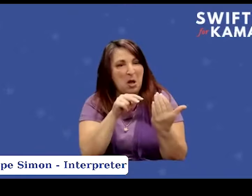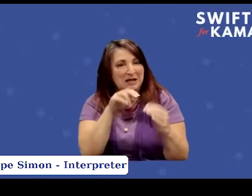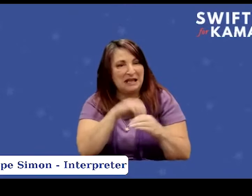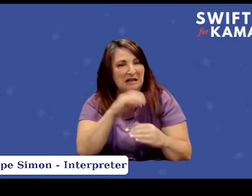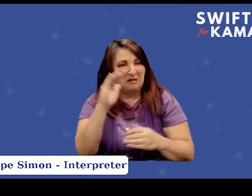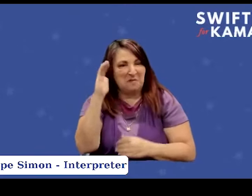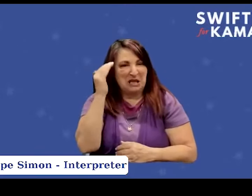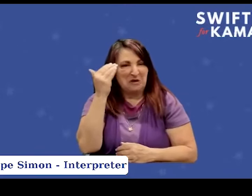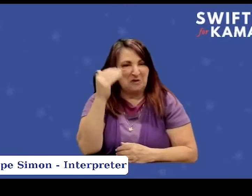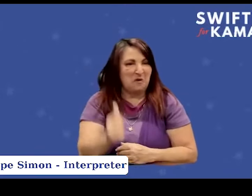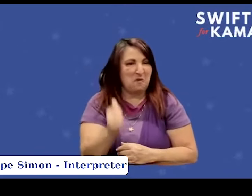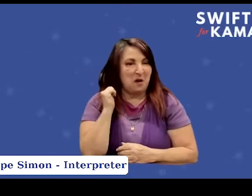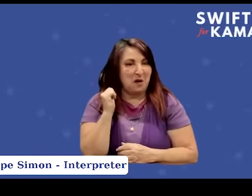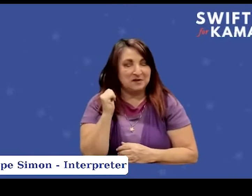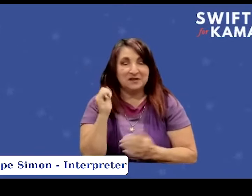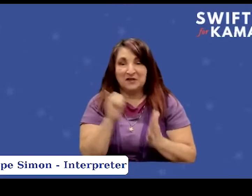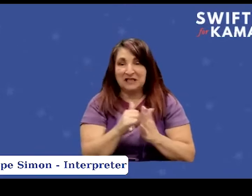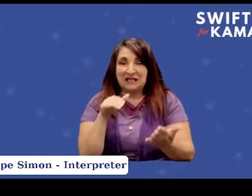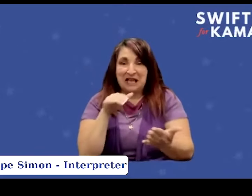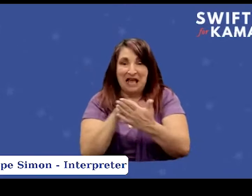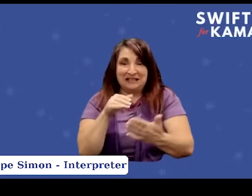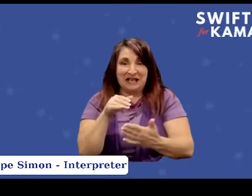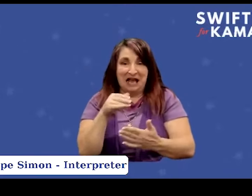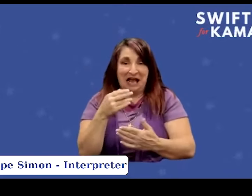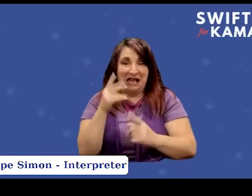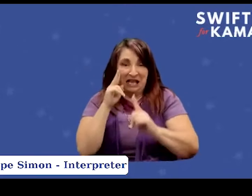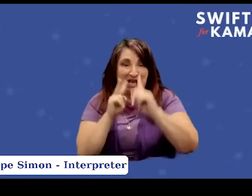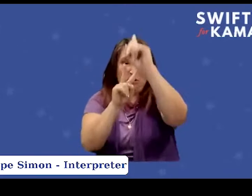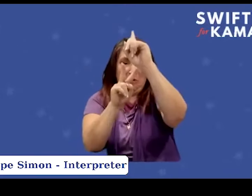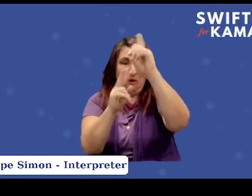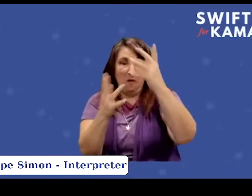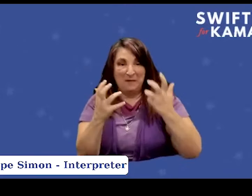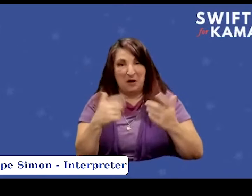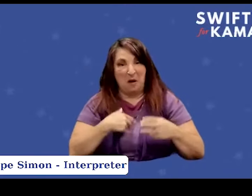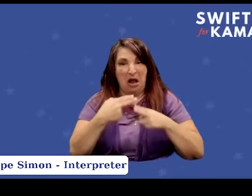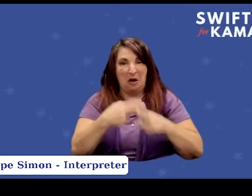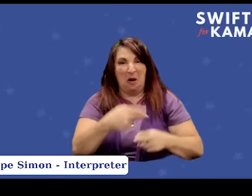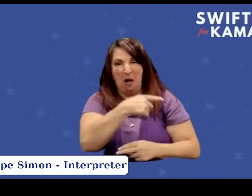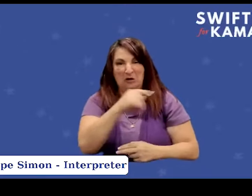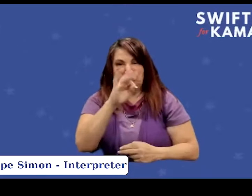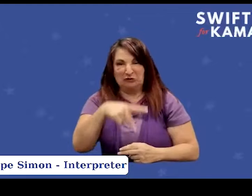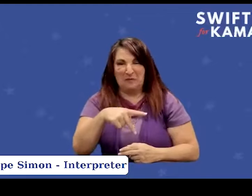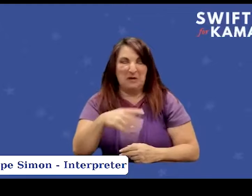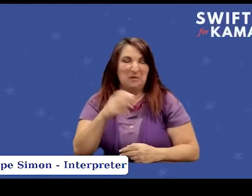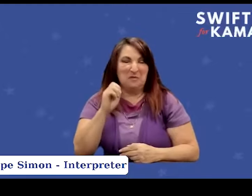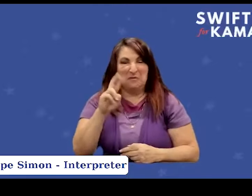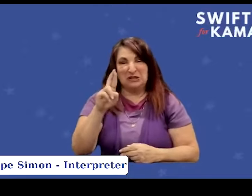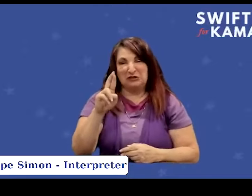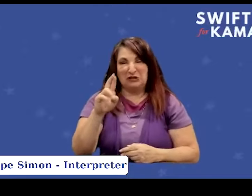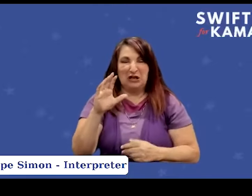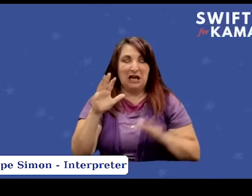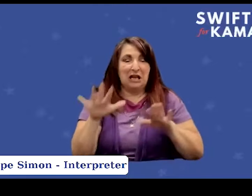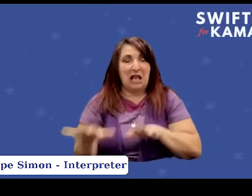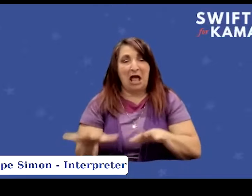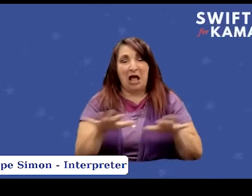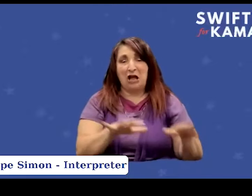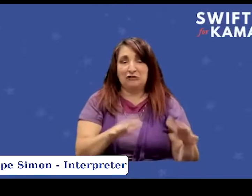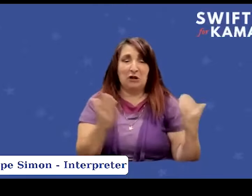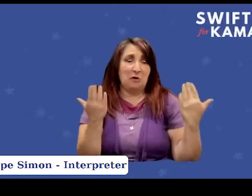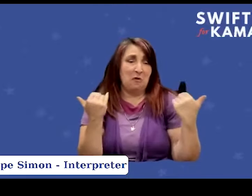-hero wannabe, or as I like to call him, Mr. Casually Cruel. Mr.